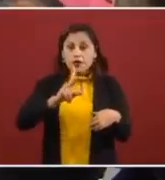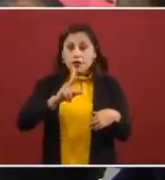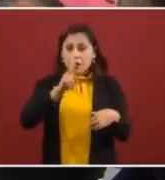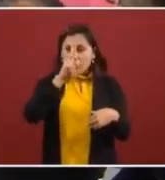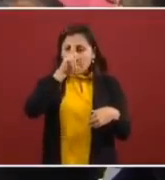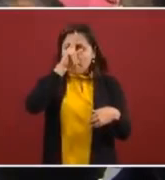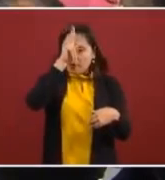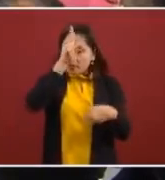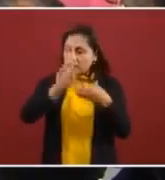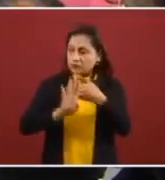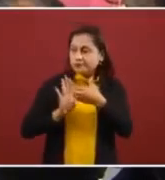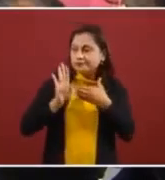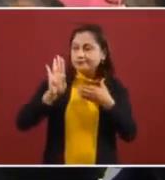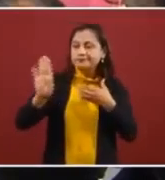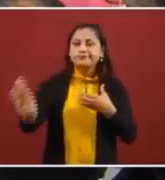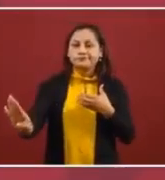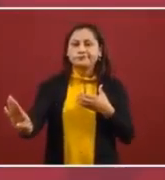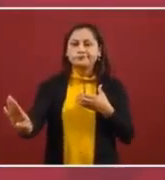violence,